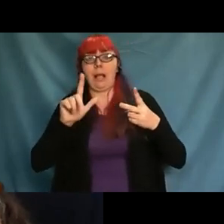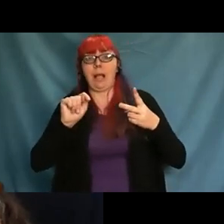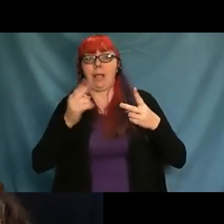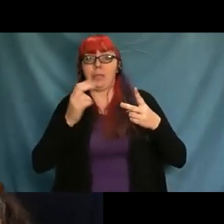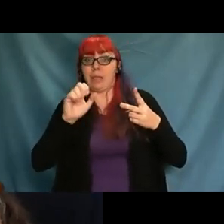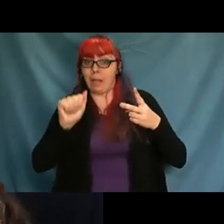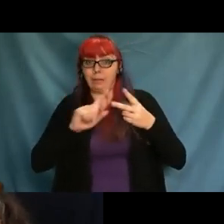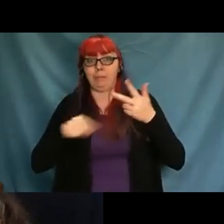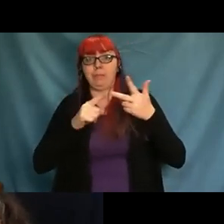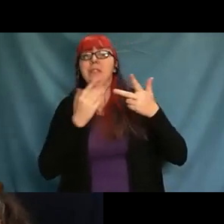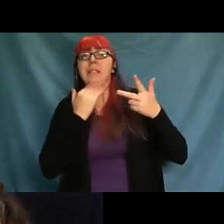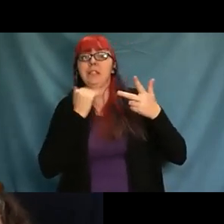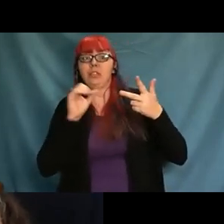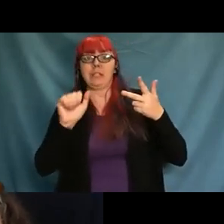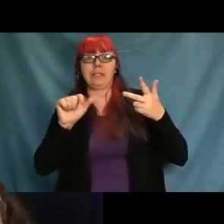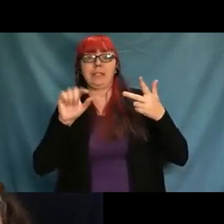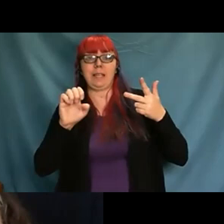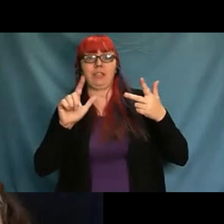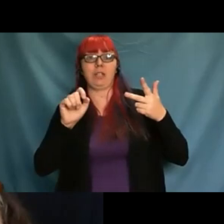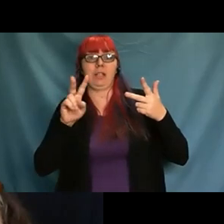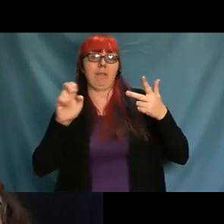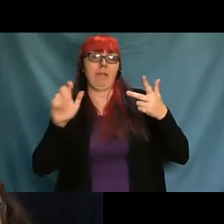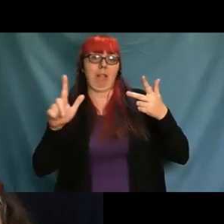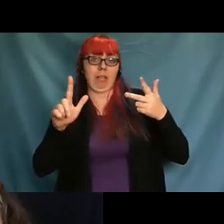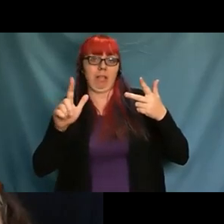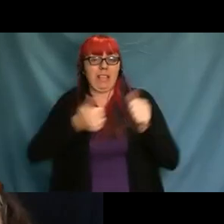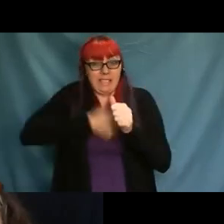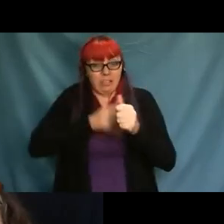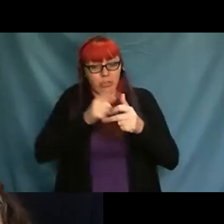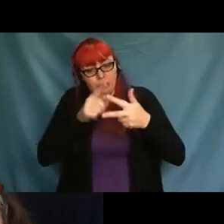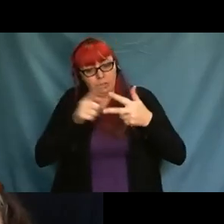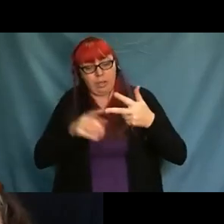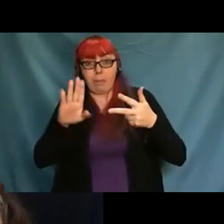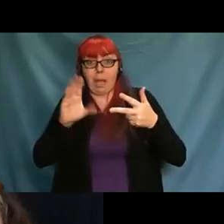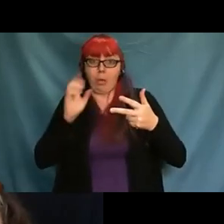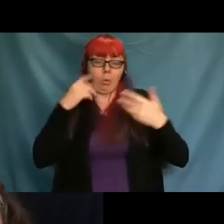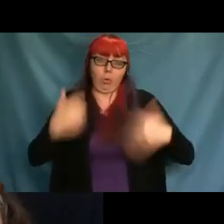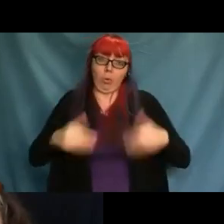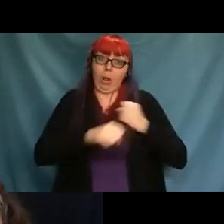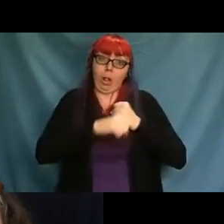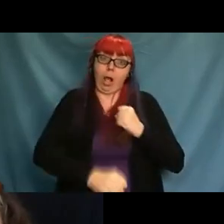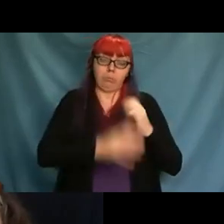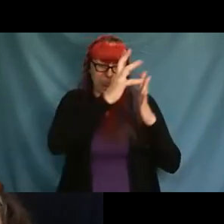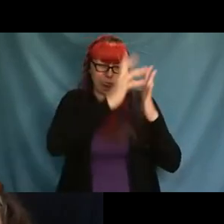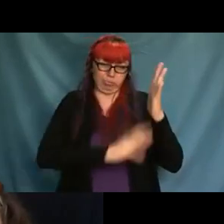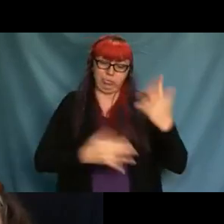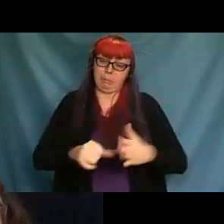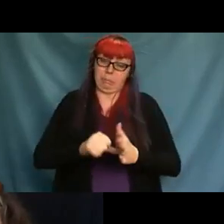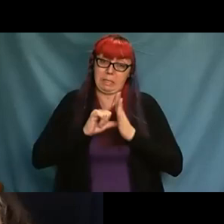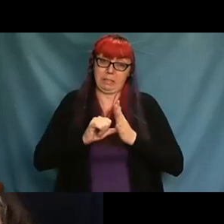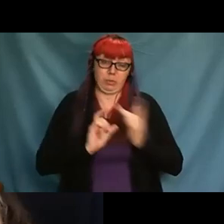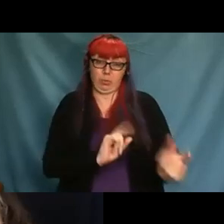present. They have long and impressive bios, so I won't read them all out, but